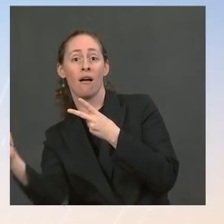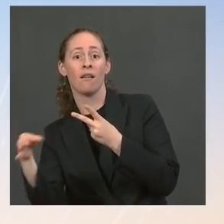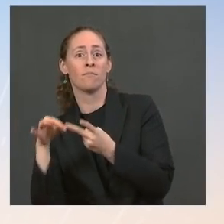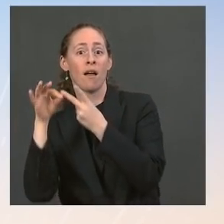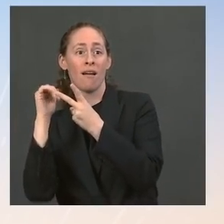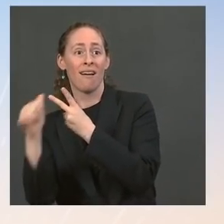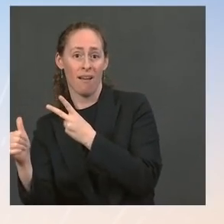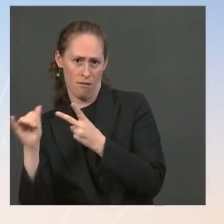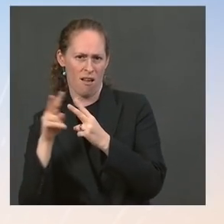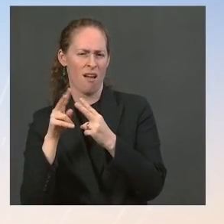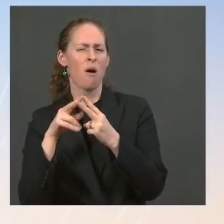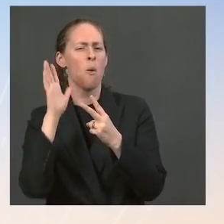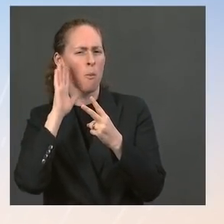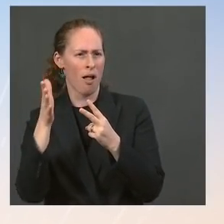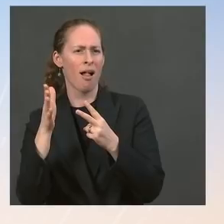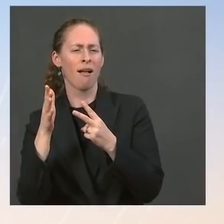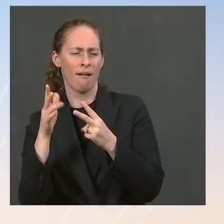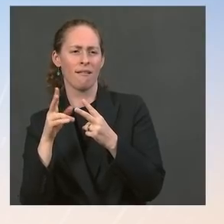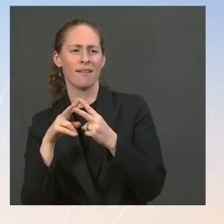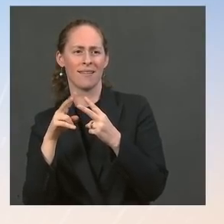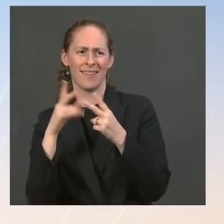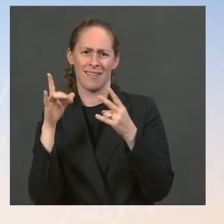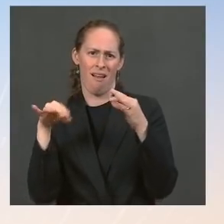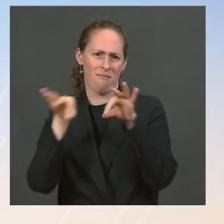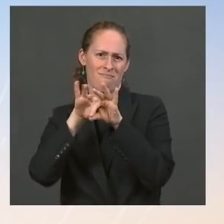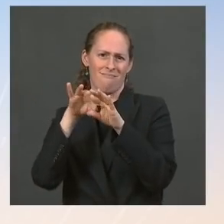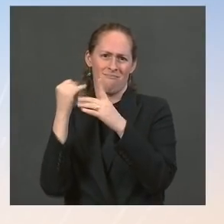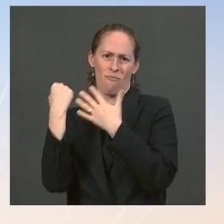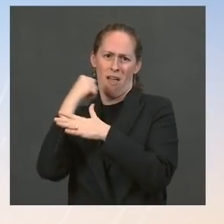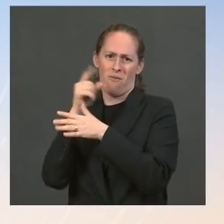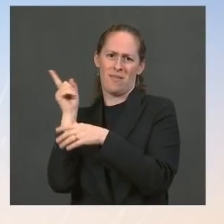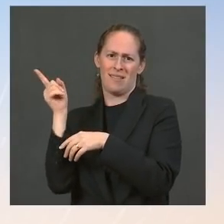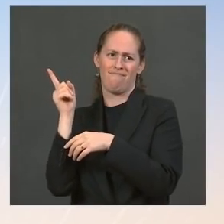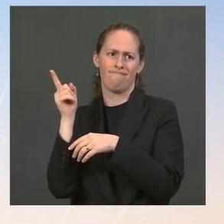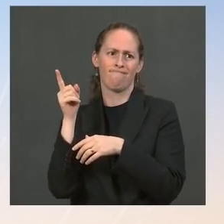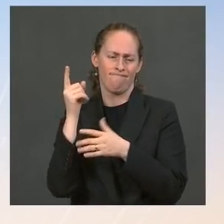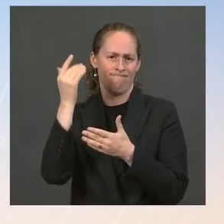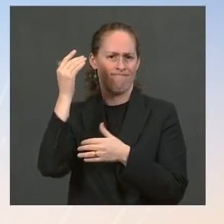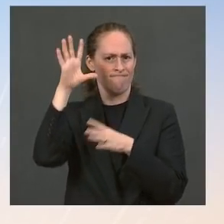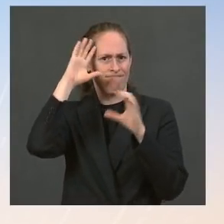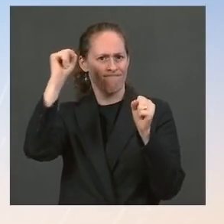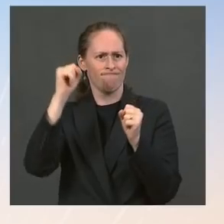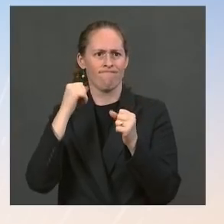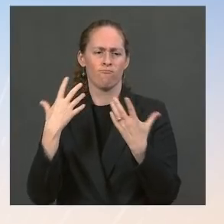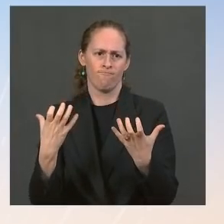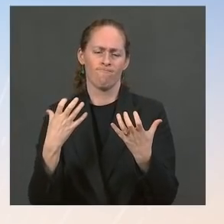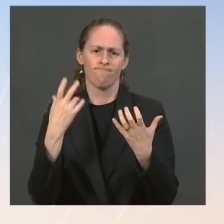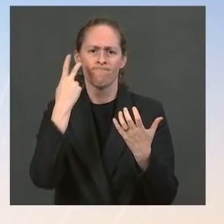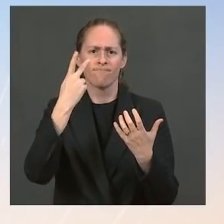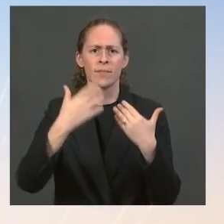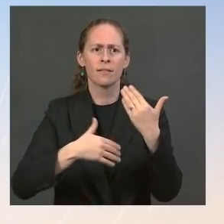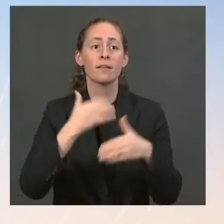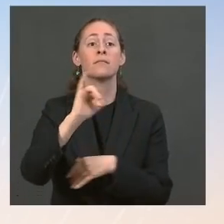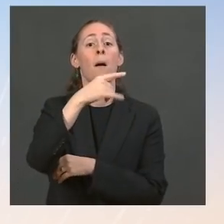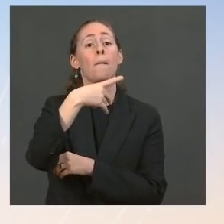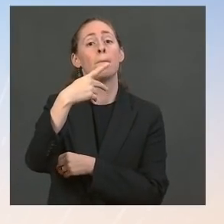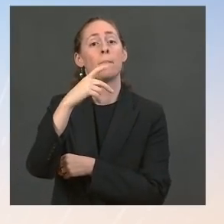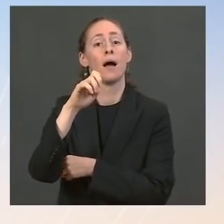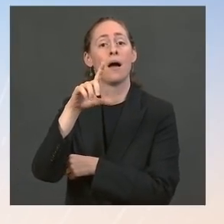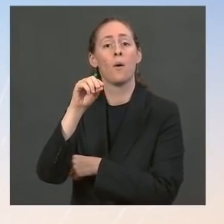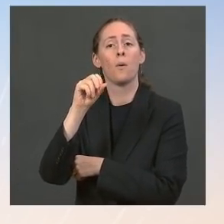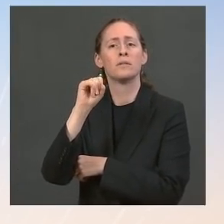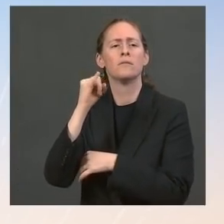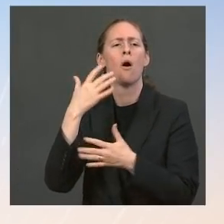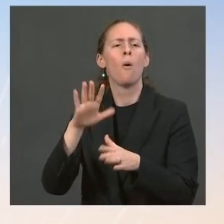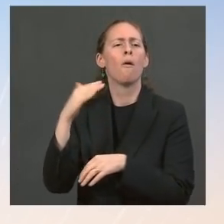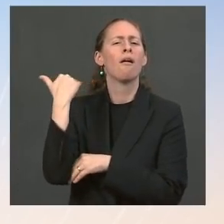package, which has key priorities for the president. Key priorities, I think the speaker referred to it earlier today, as the cause of her, as her public